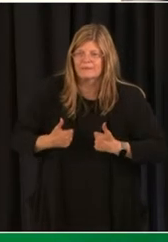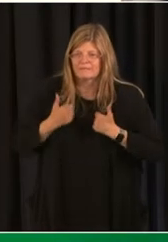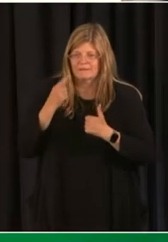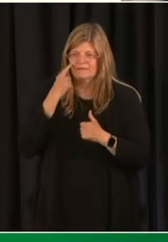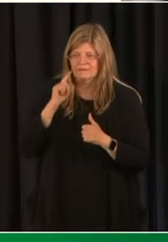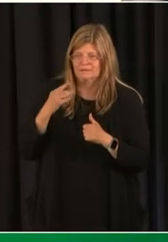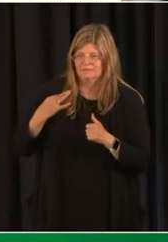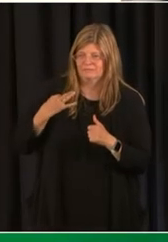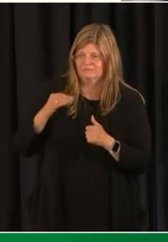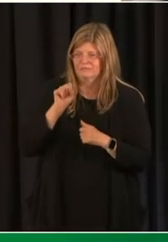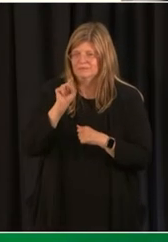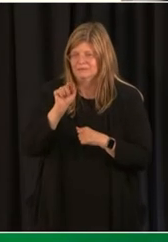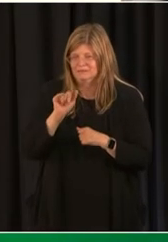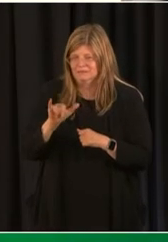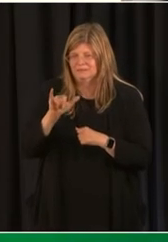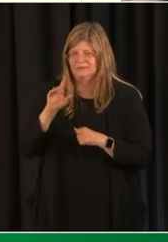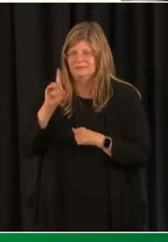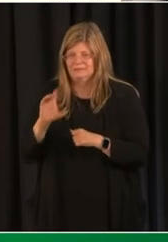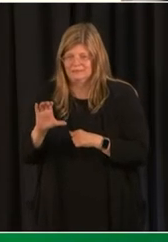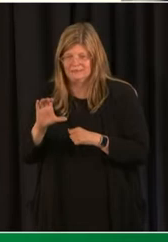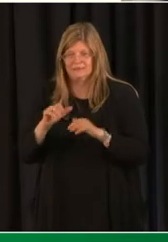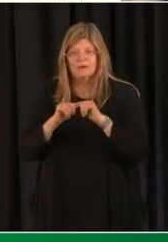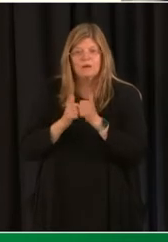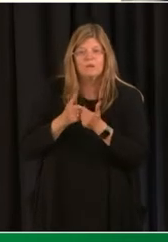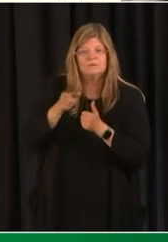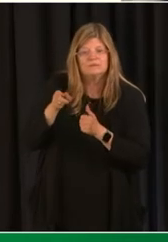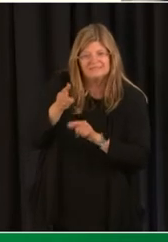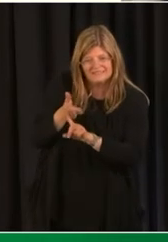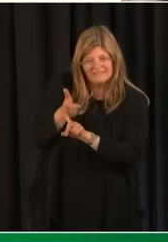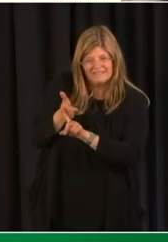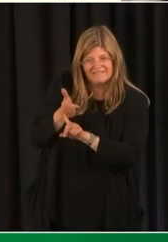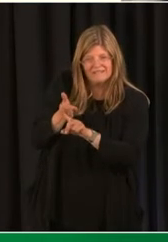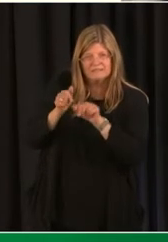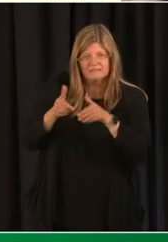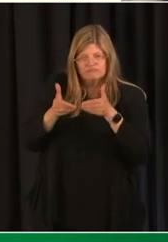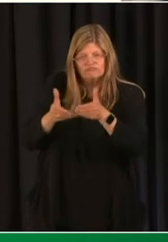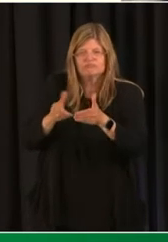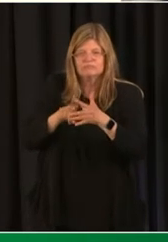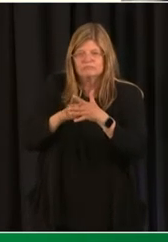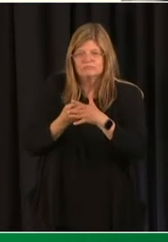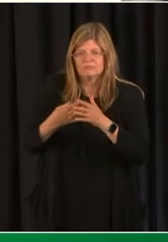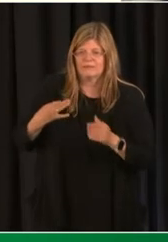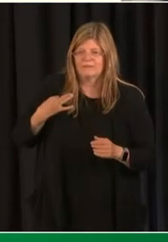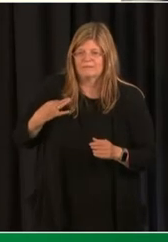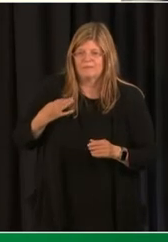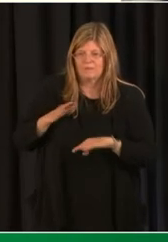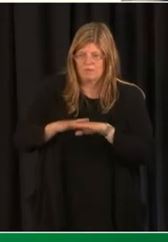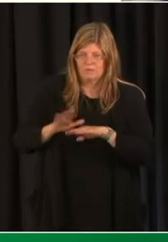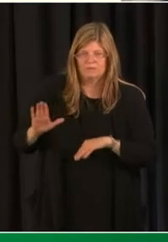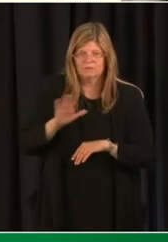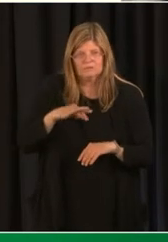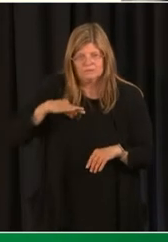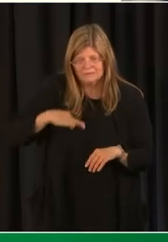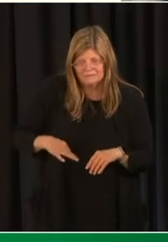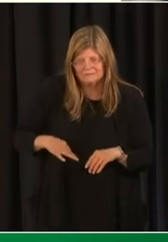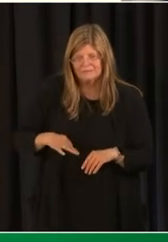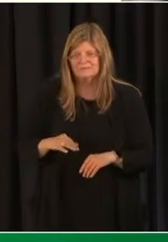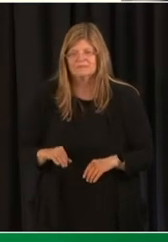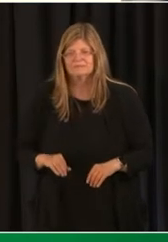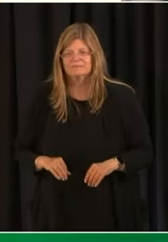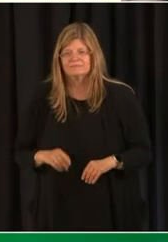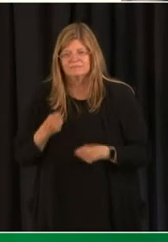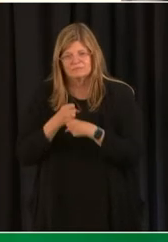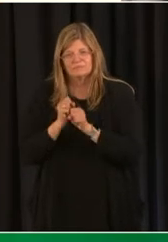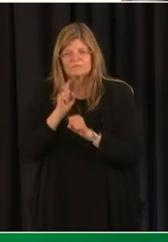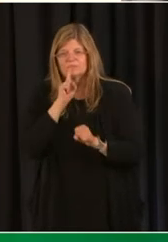for Stay DC, but also how you yourself can initiate an application on their behalf. So I want to make sure